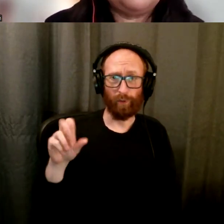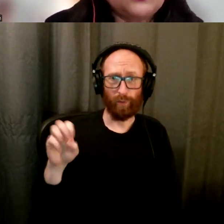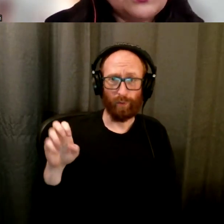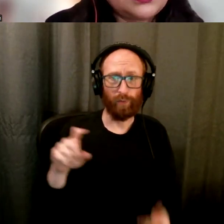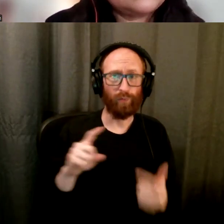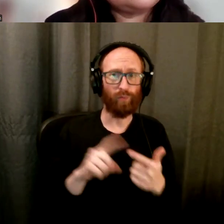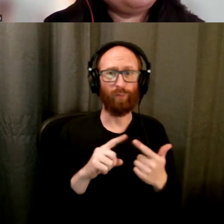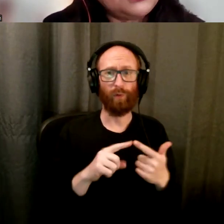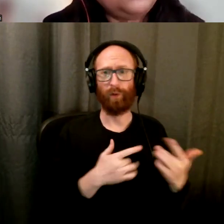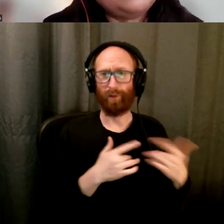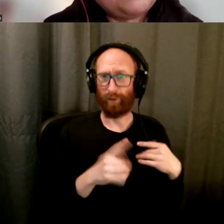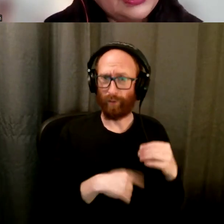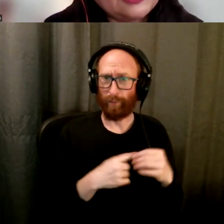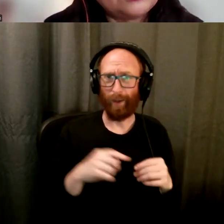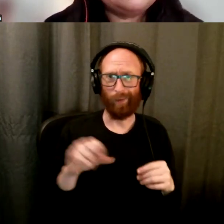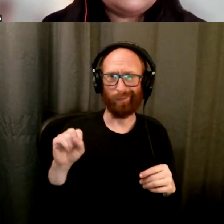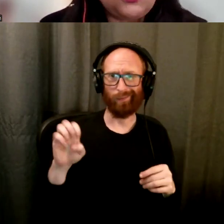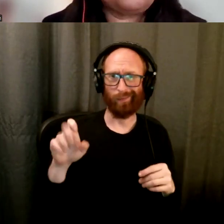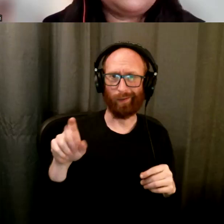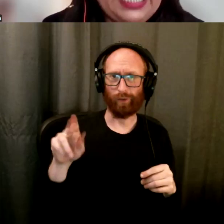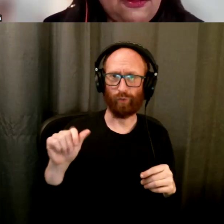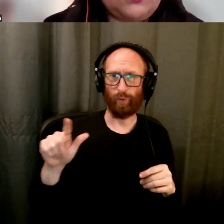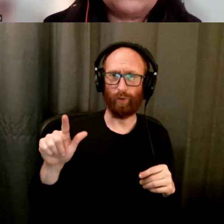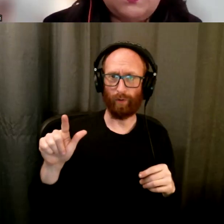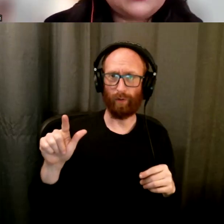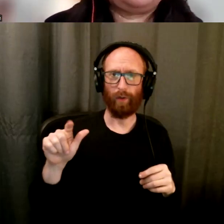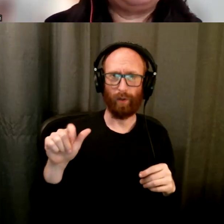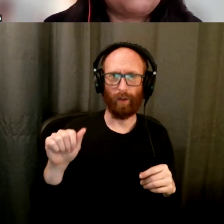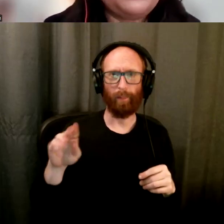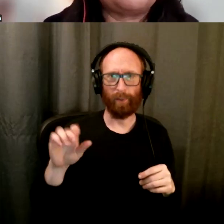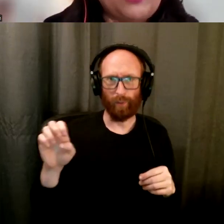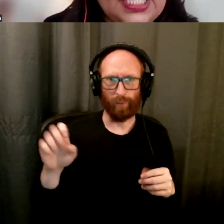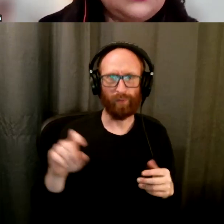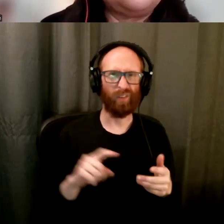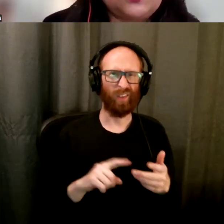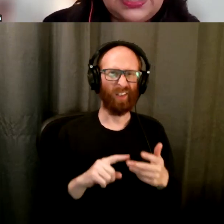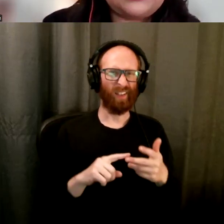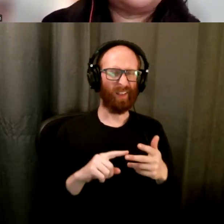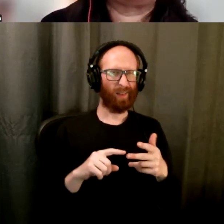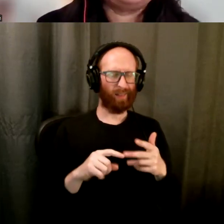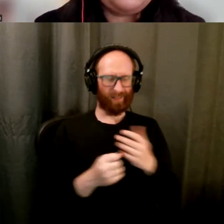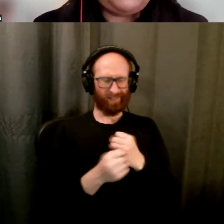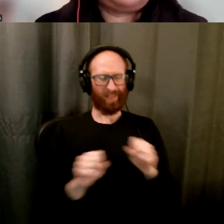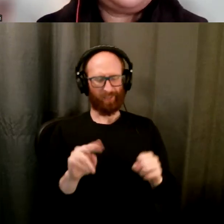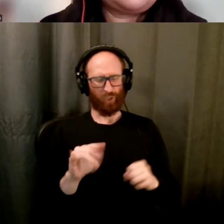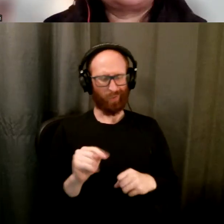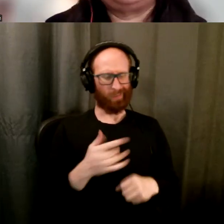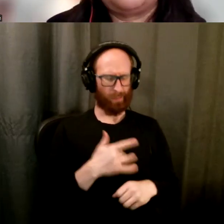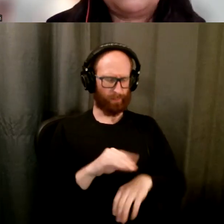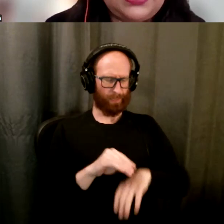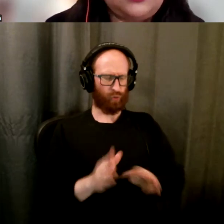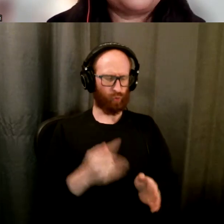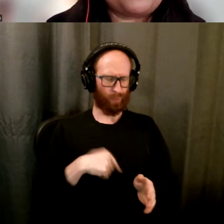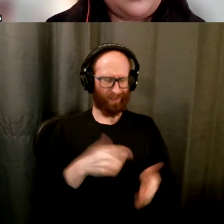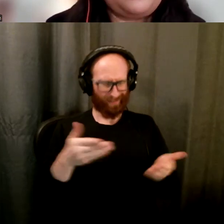sexual abuse, safety, unit protection. Usually counselors or myself, we are present in those lessons because exactly